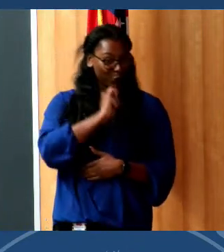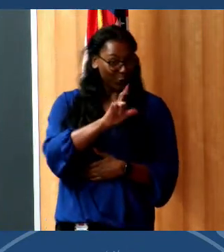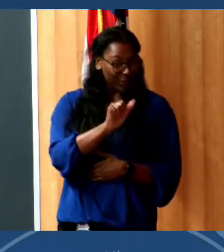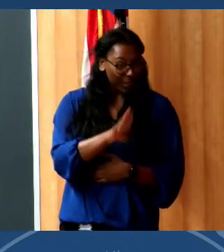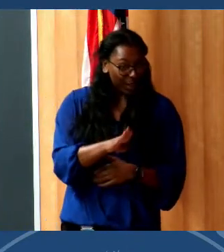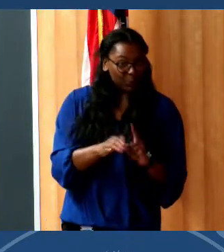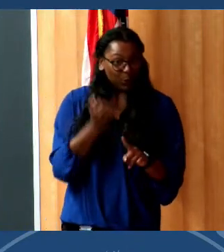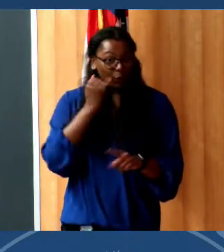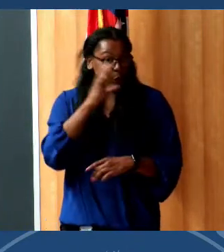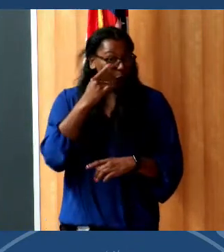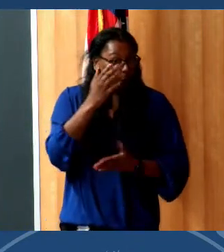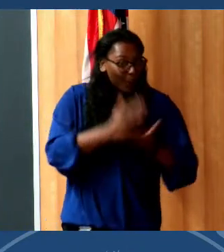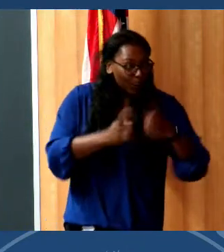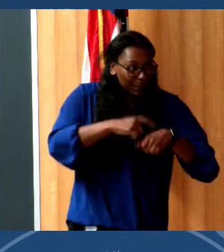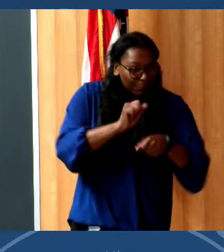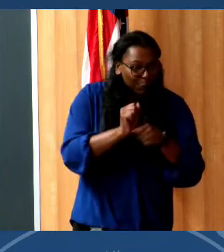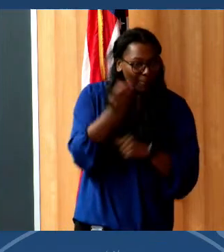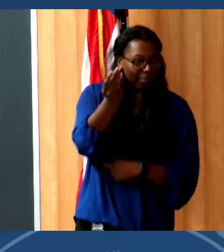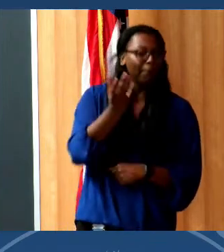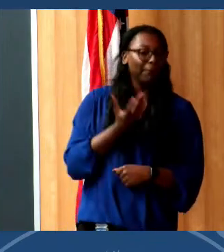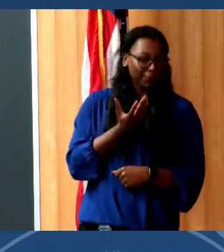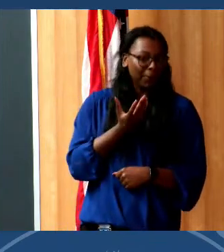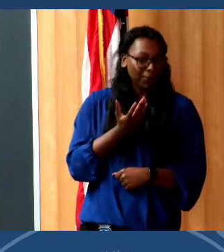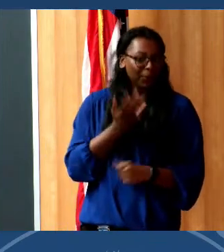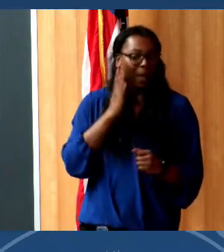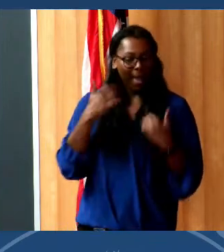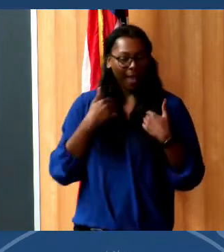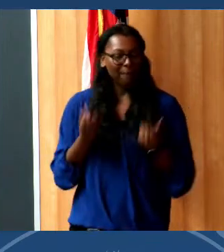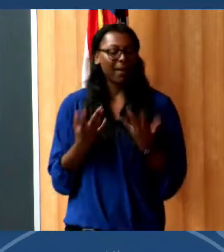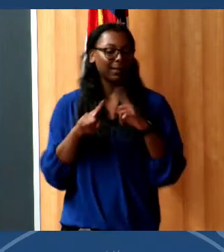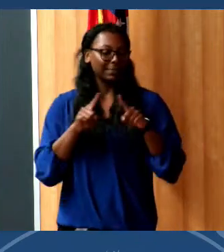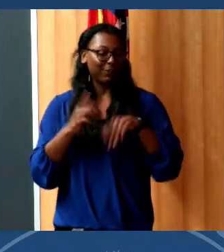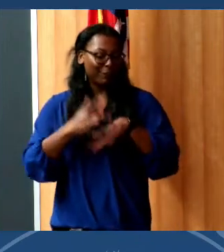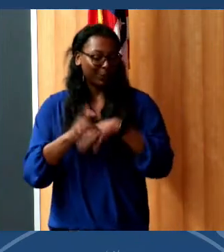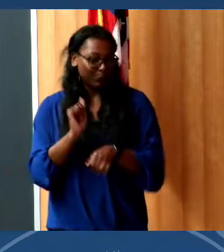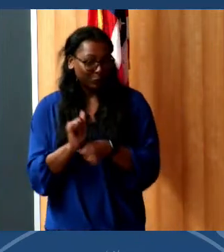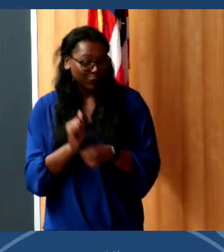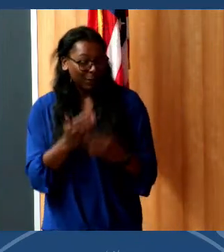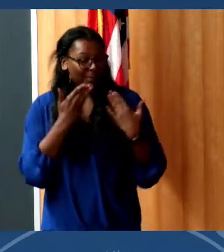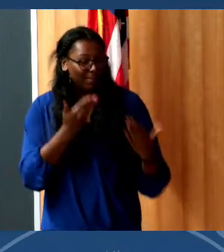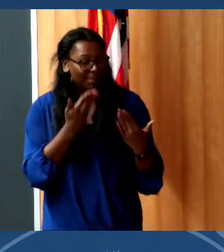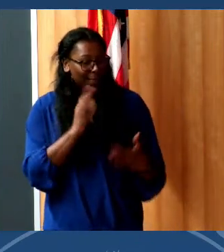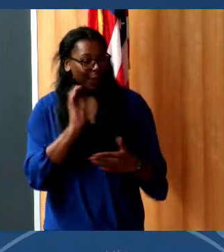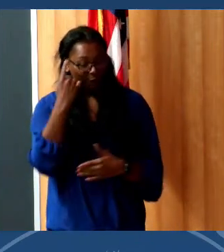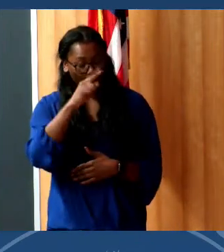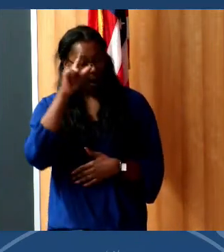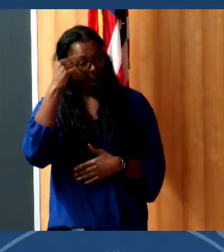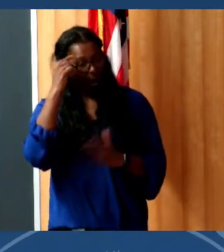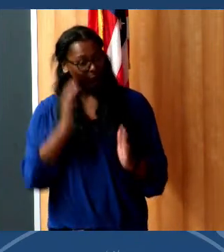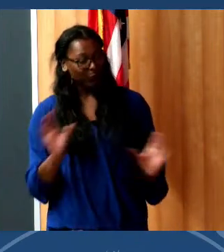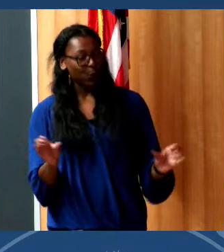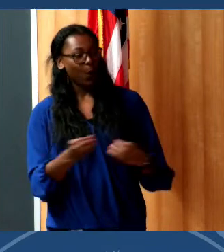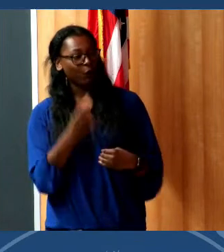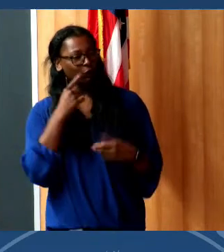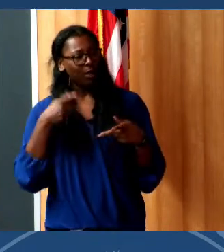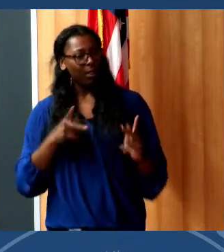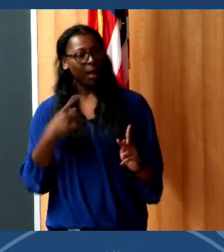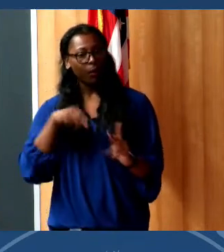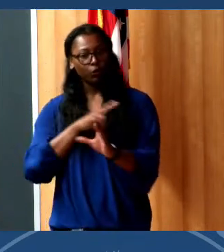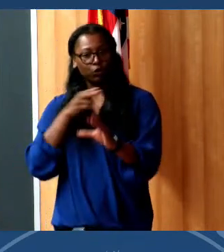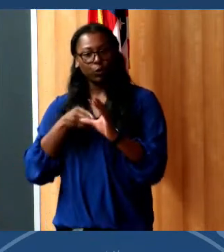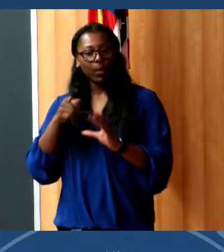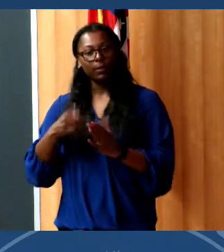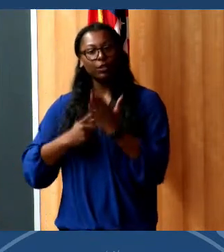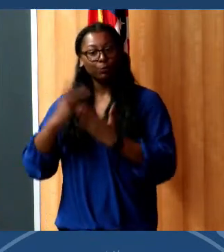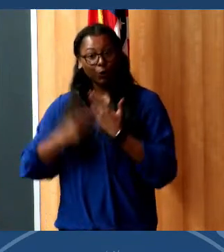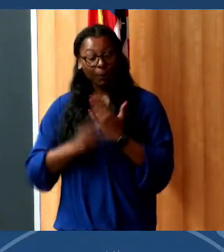if you're looking for a part-time job. We'll be open. But thanks to the governor's office for allowing us to be part of this program, and hopefully next year